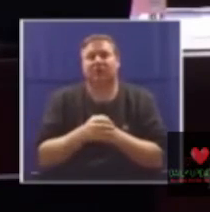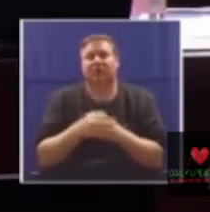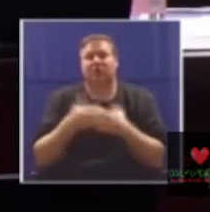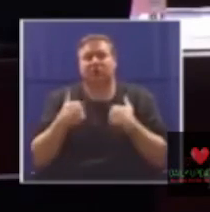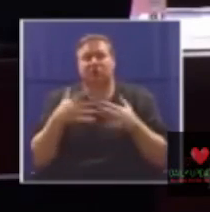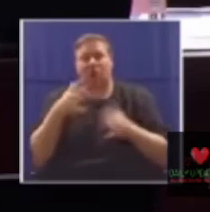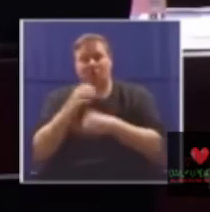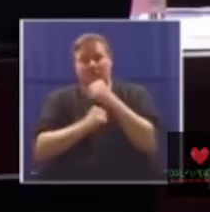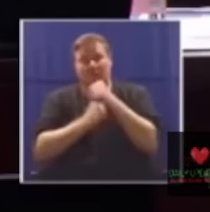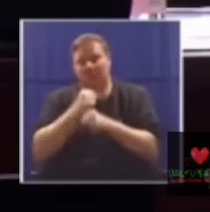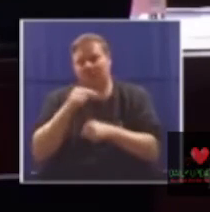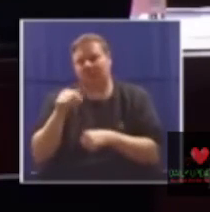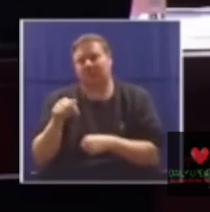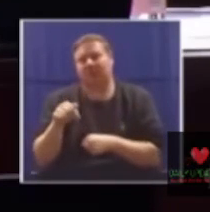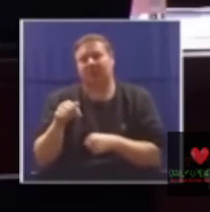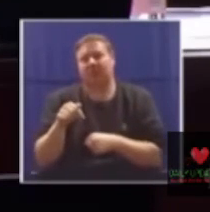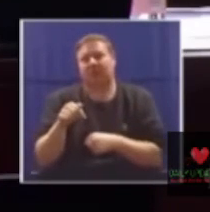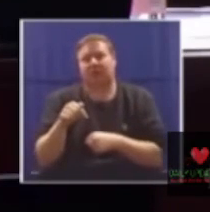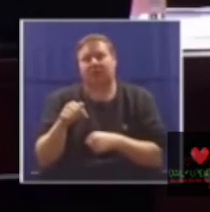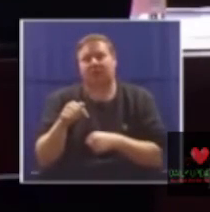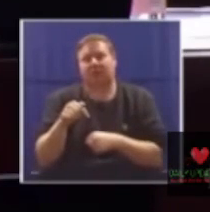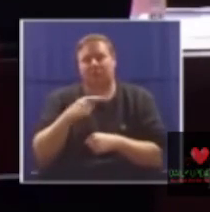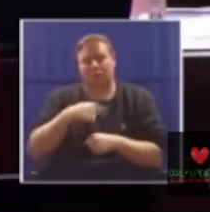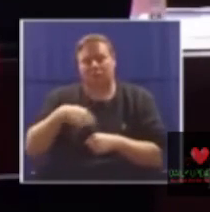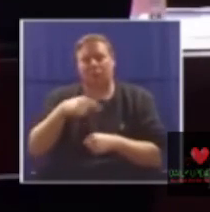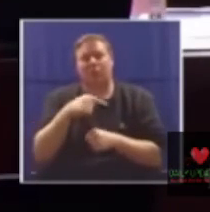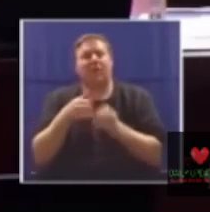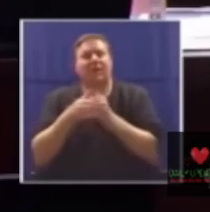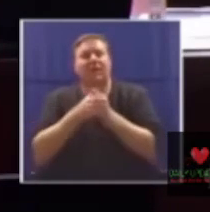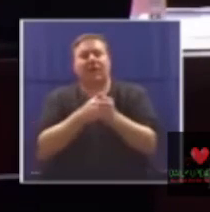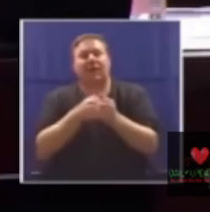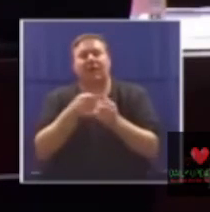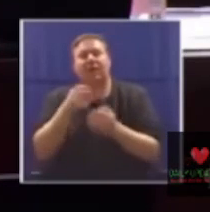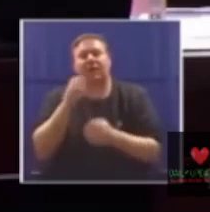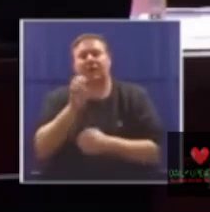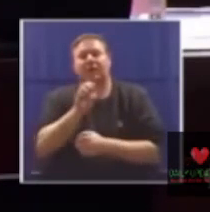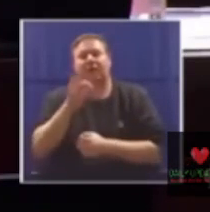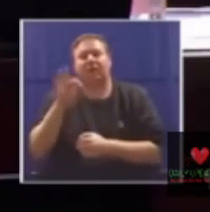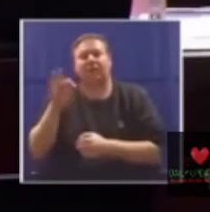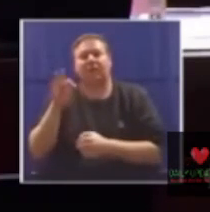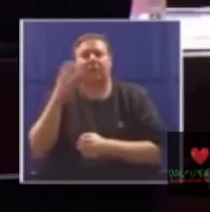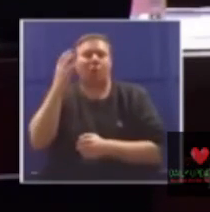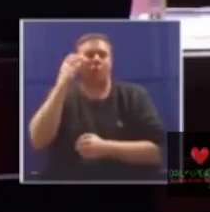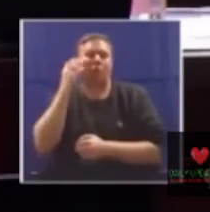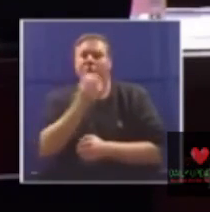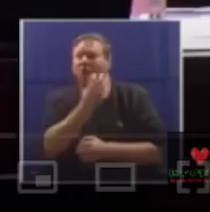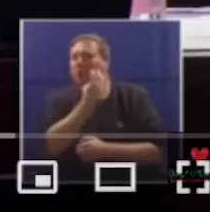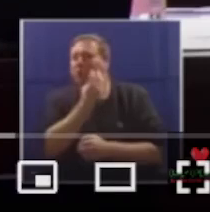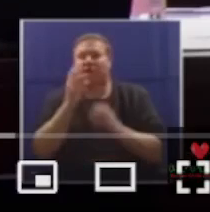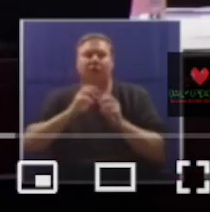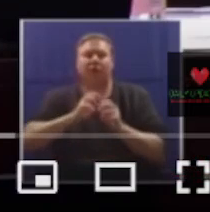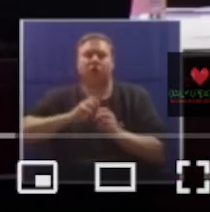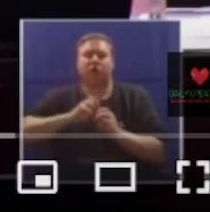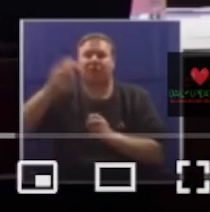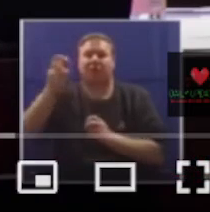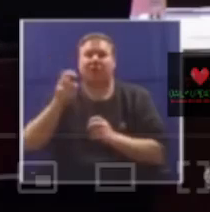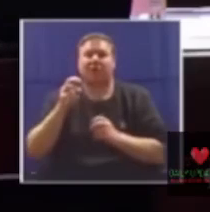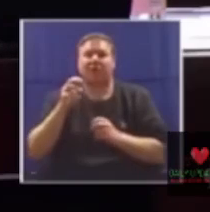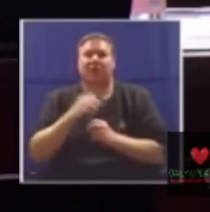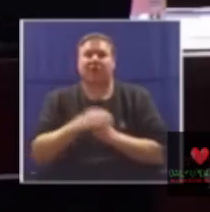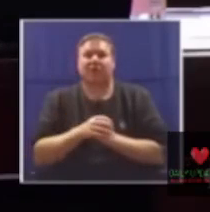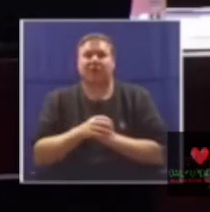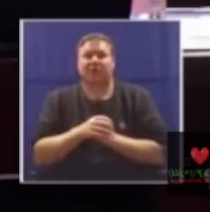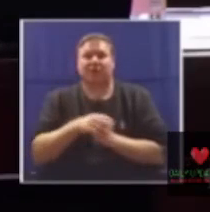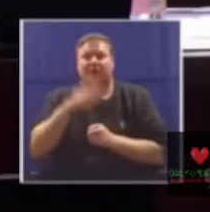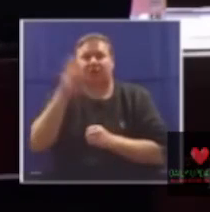this year, we as the leadership of the EFF went to Mozambique to meet with Electricidade